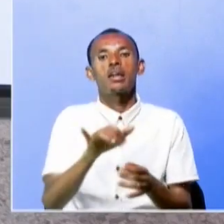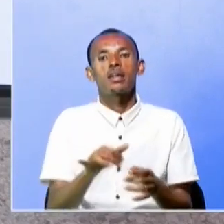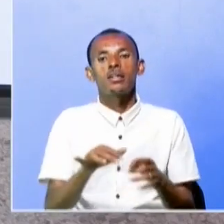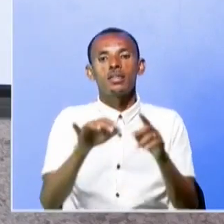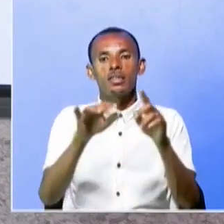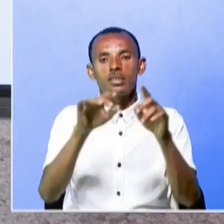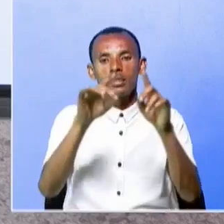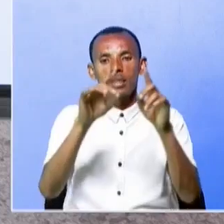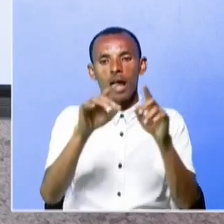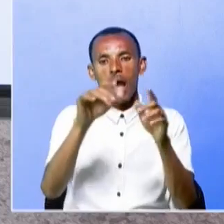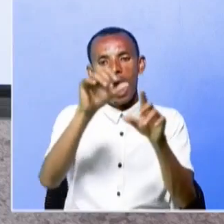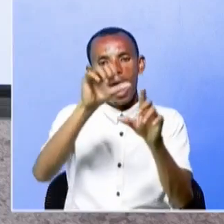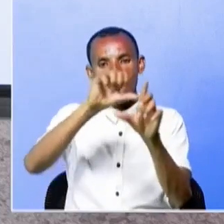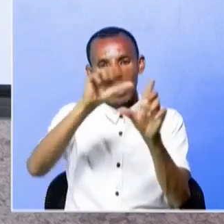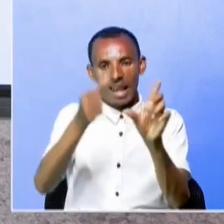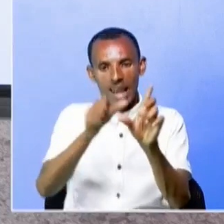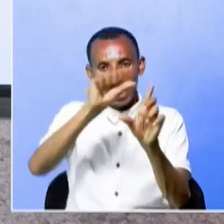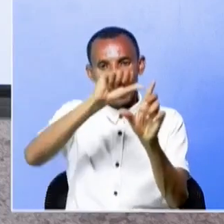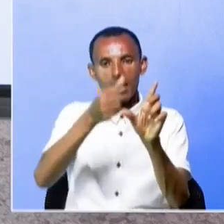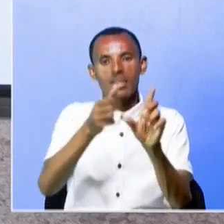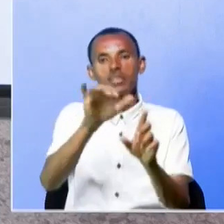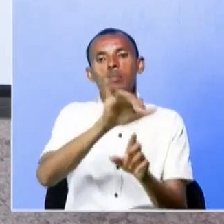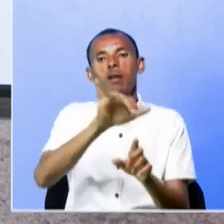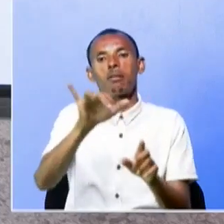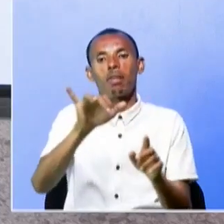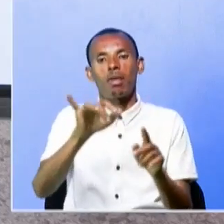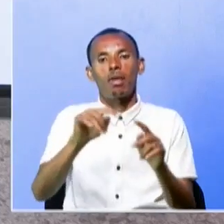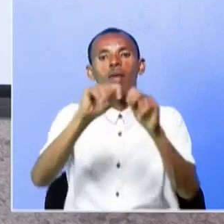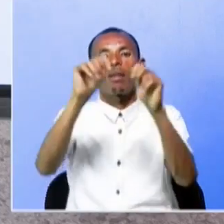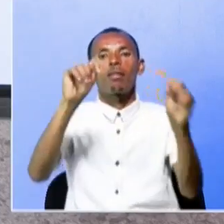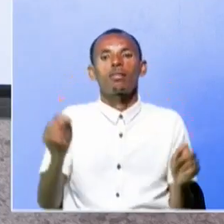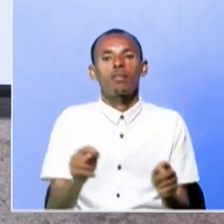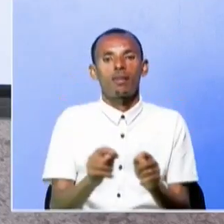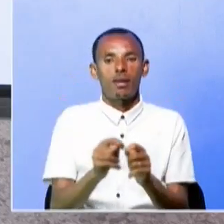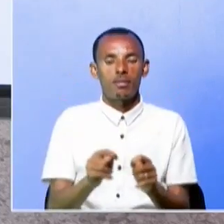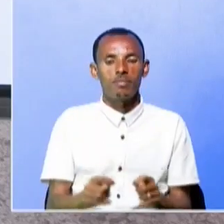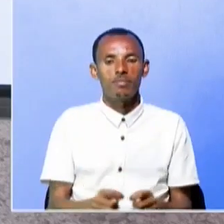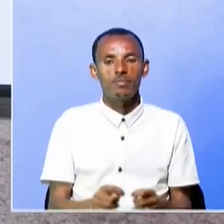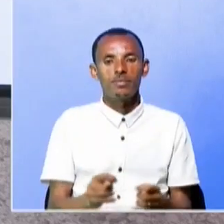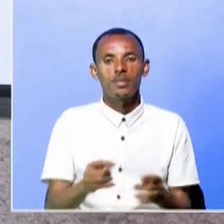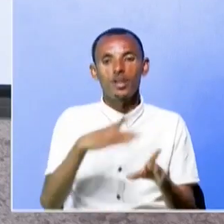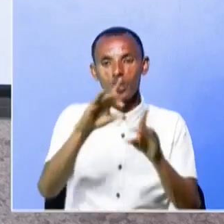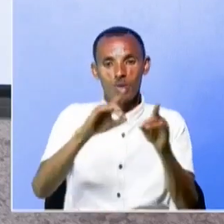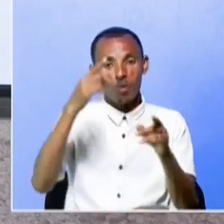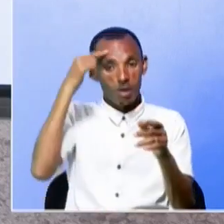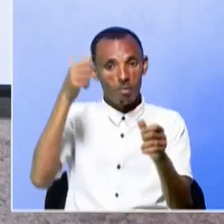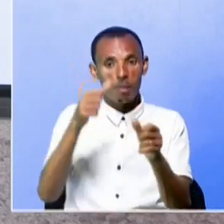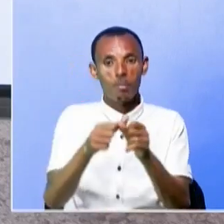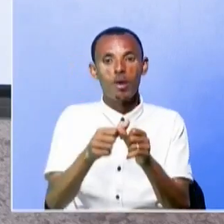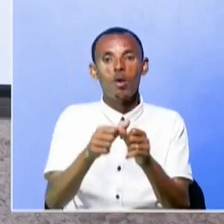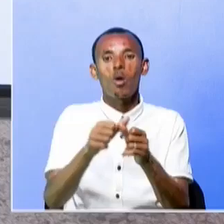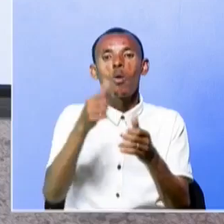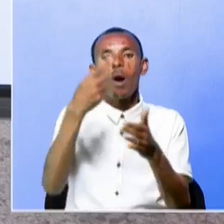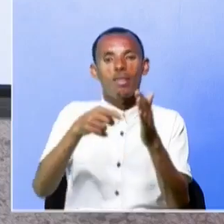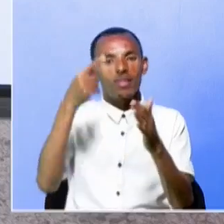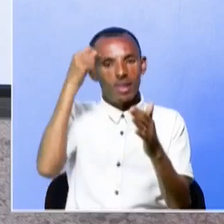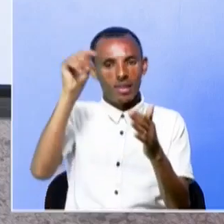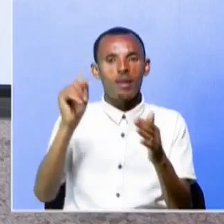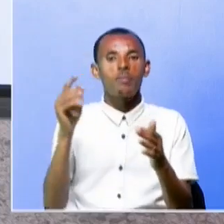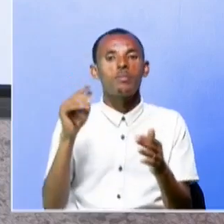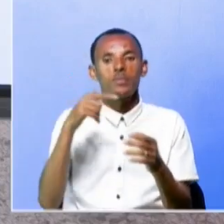called angle-angle similarity theorem, okay? Do you remember what the theorem says?